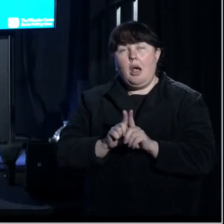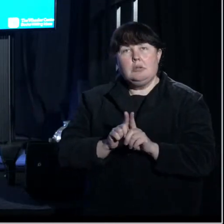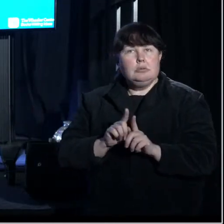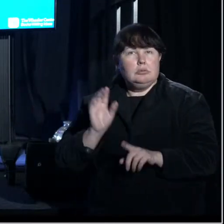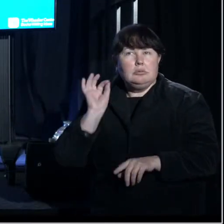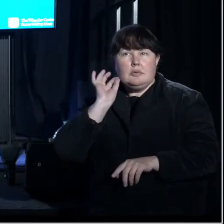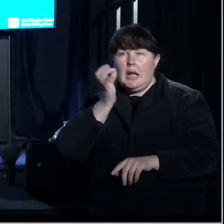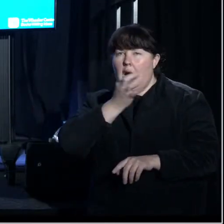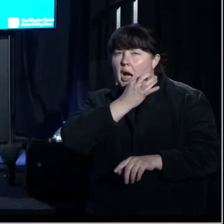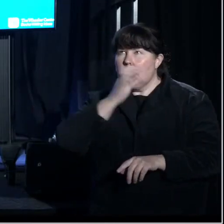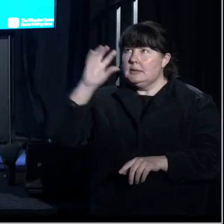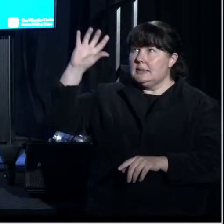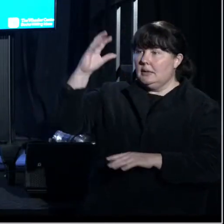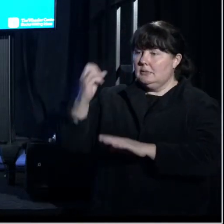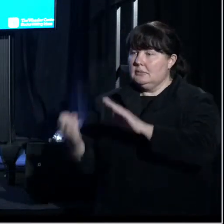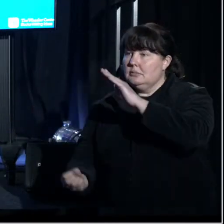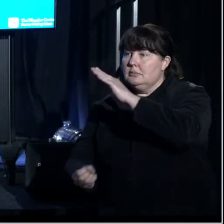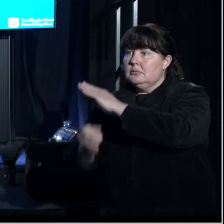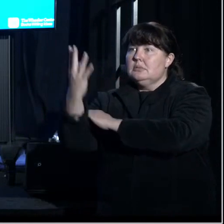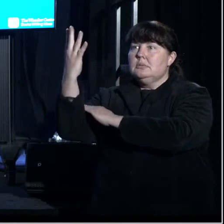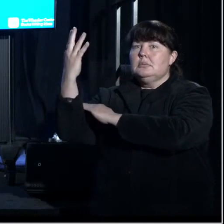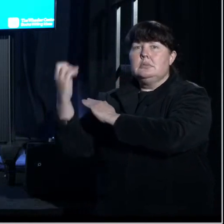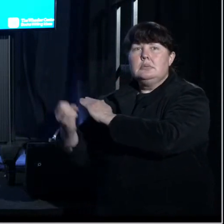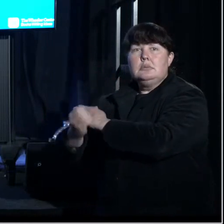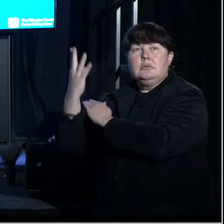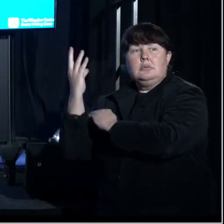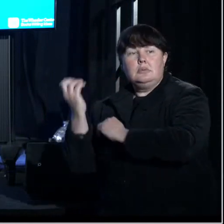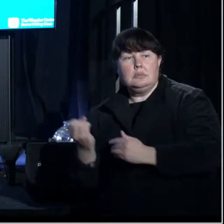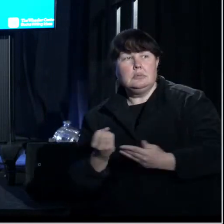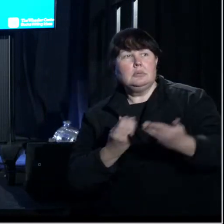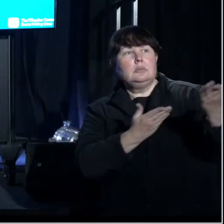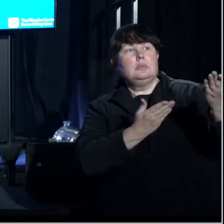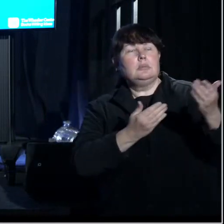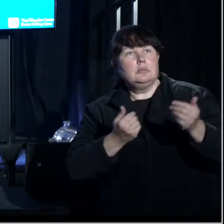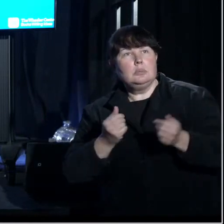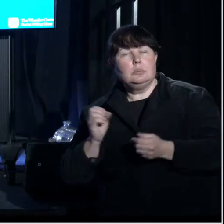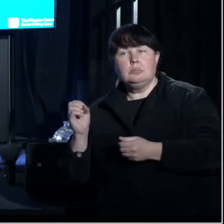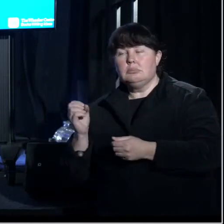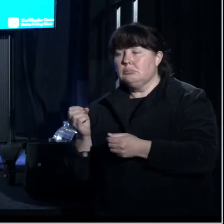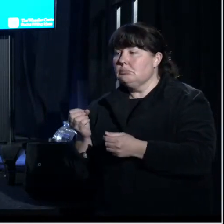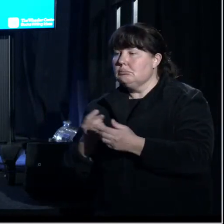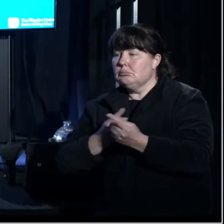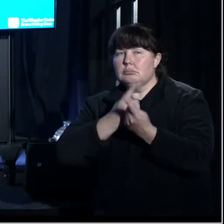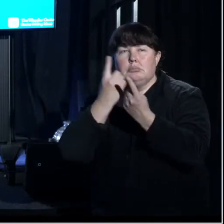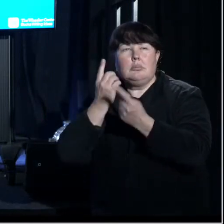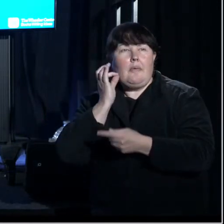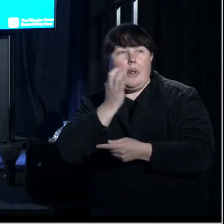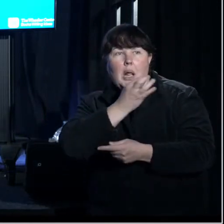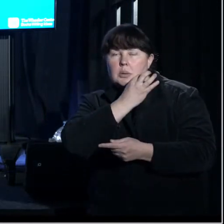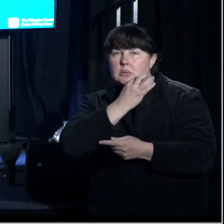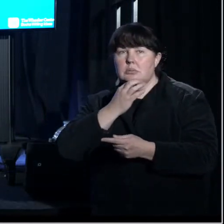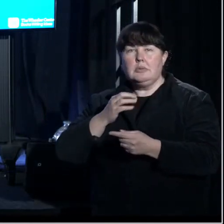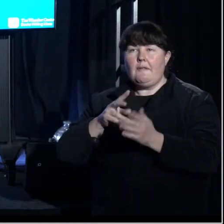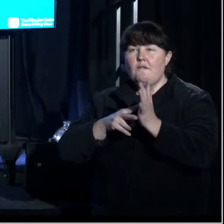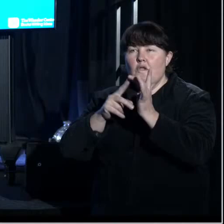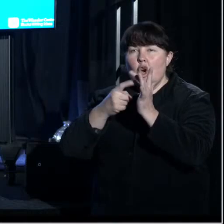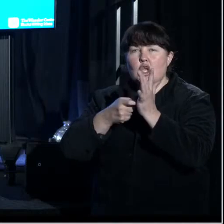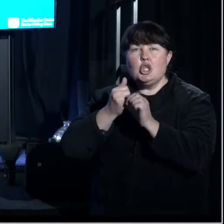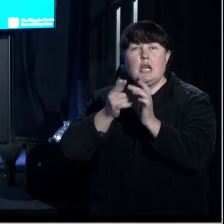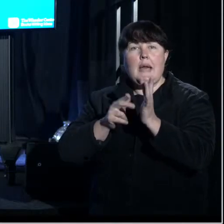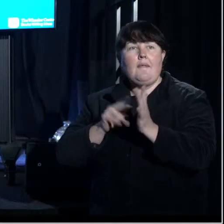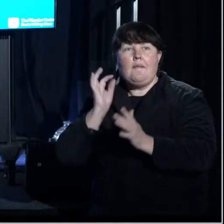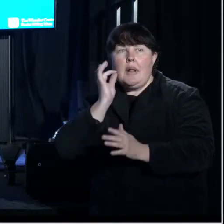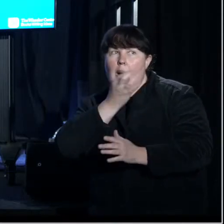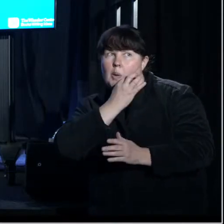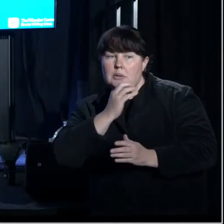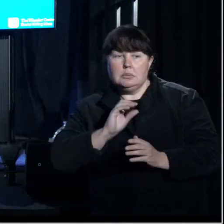soul on virgin canvas, stretch, taut. I want someone I can turn